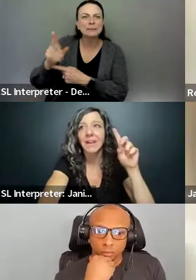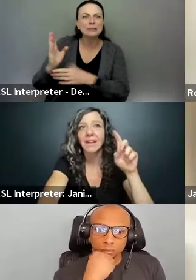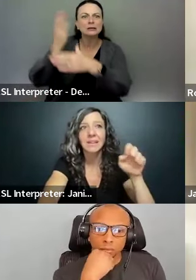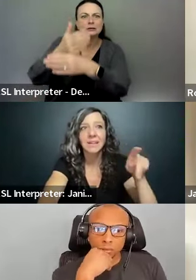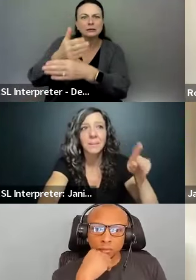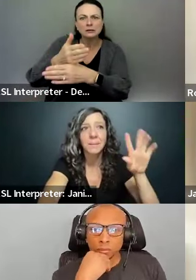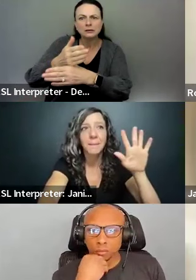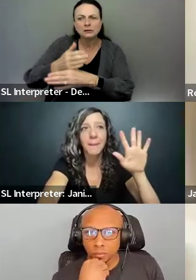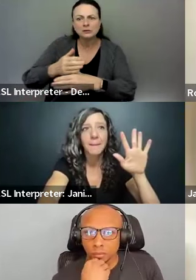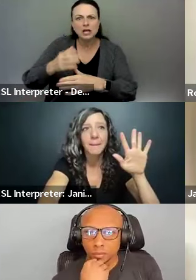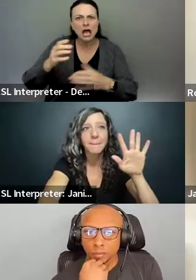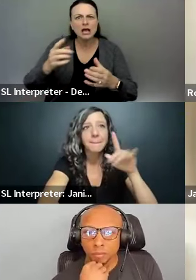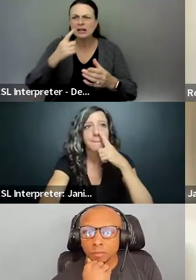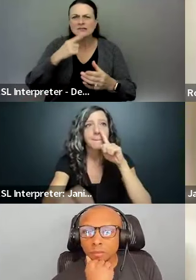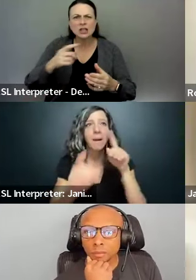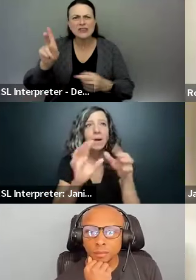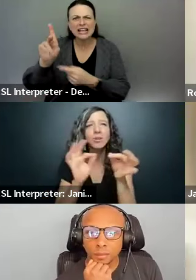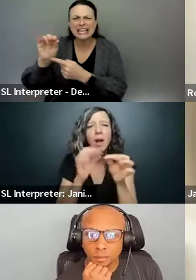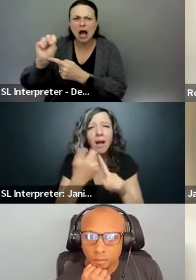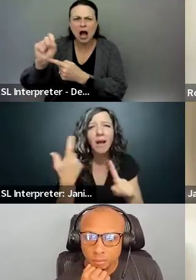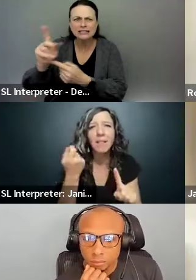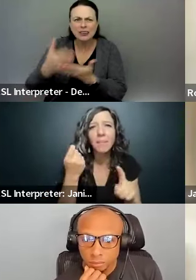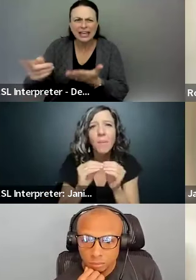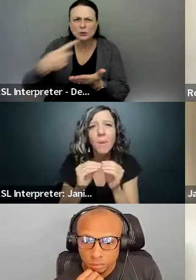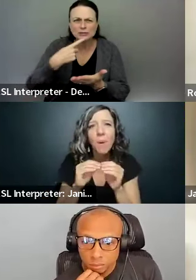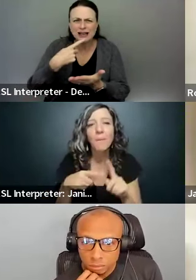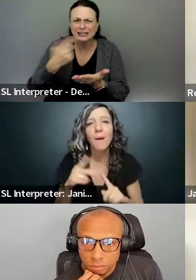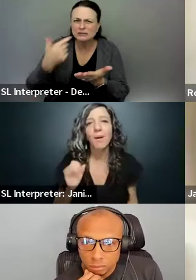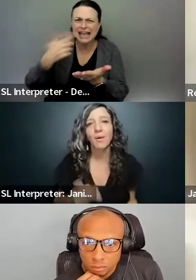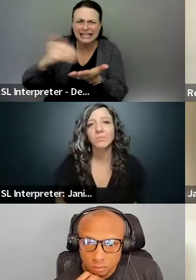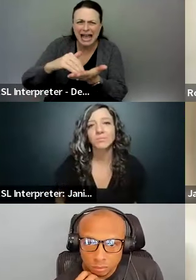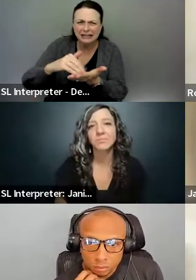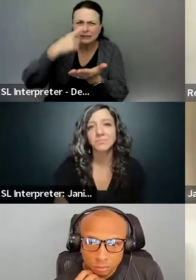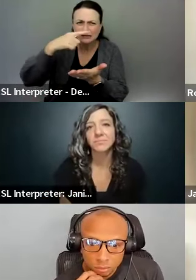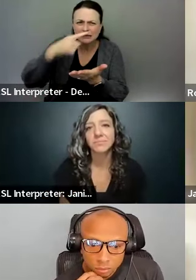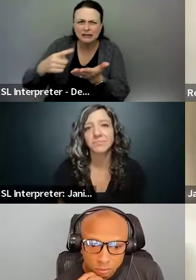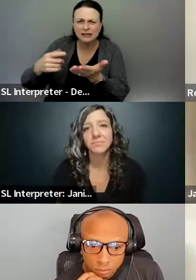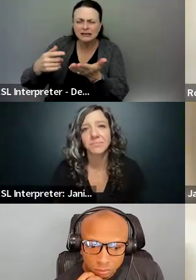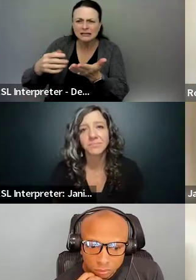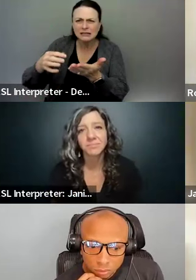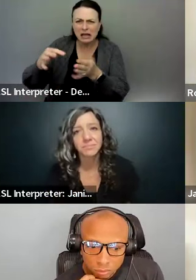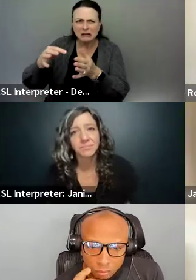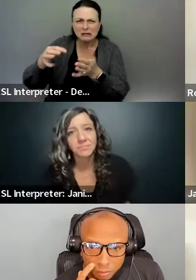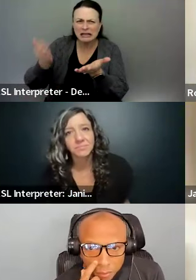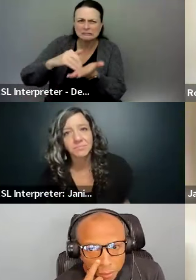Can you just repeat about the kiosk thing that you said? If I can explain what that is?